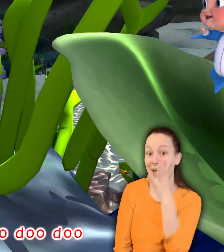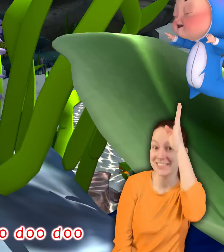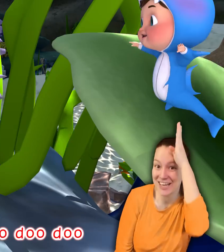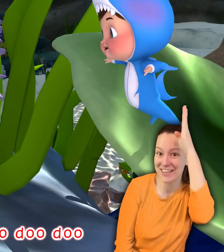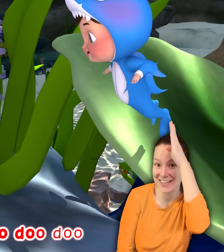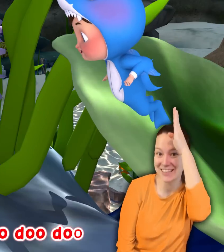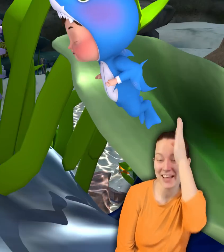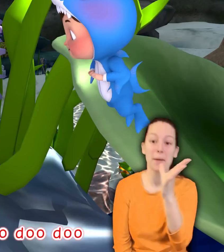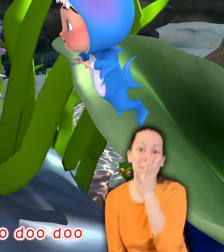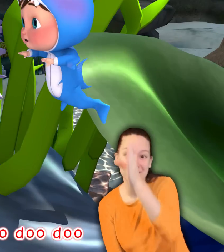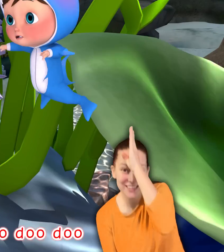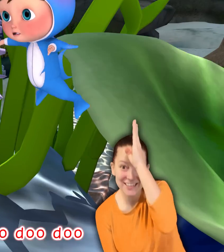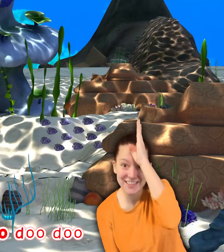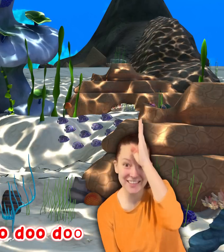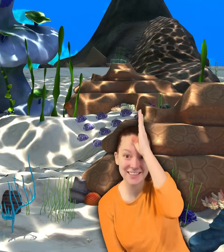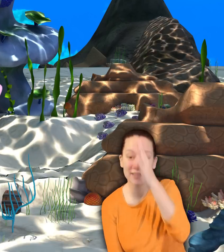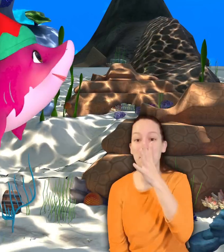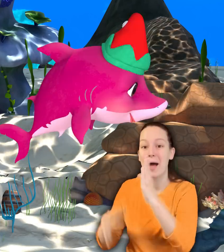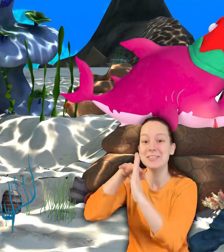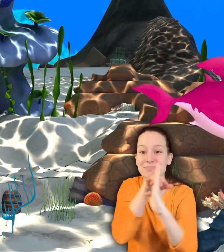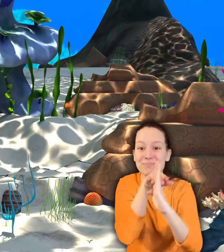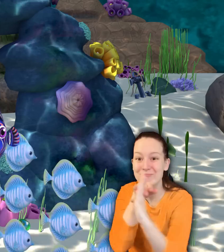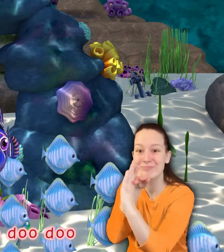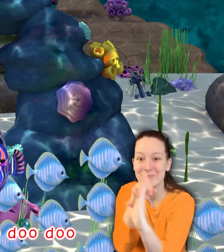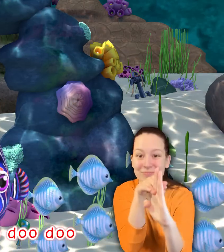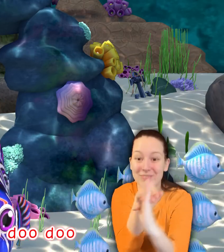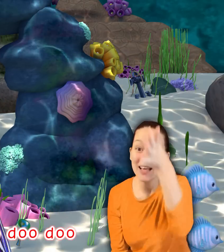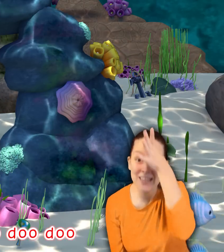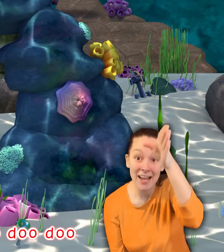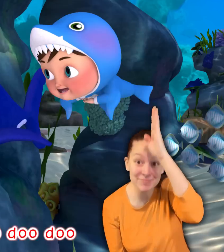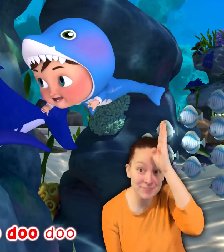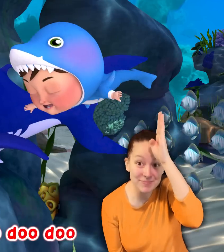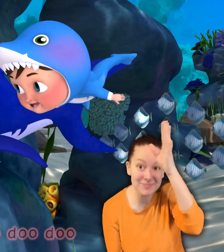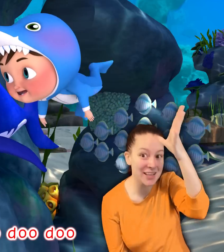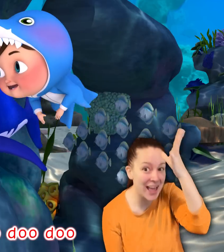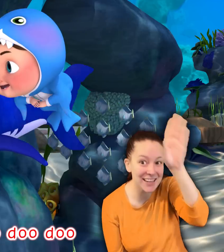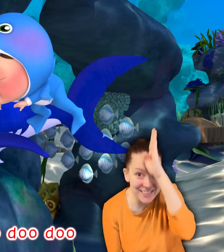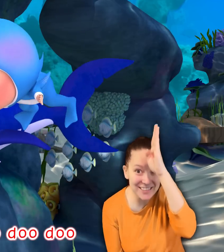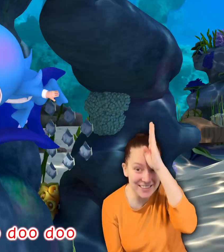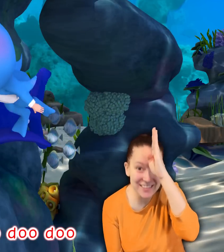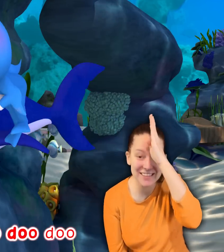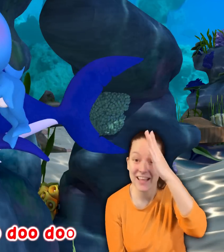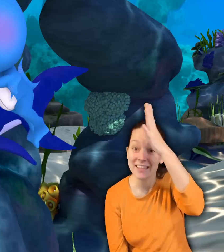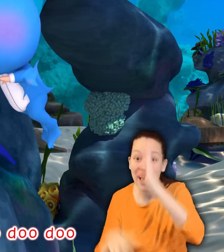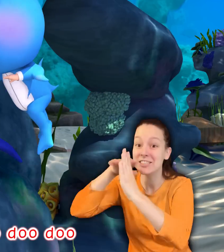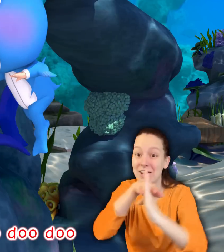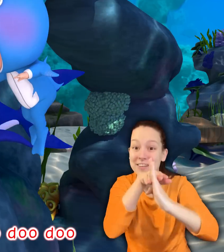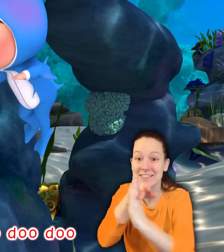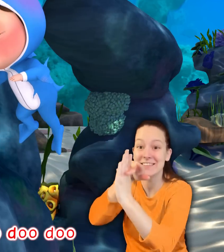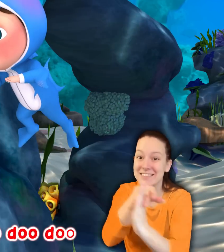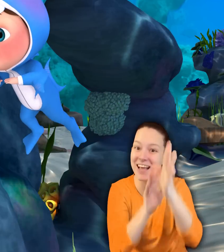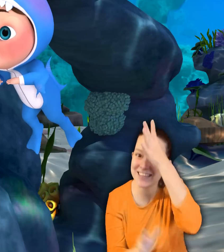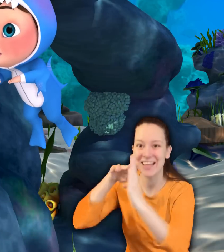doo mommy shark shk do doo doo doo do mommy shark doo do do do doo doo mommy shark daddy shark doo do do doo doo do daddy shark do doo do doo dooo daddy shark